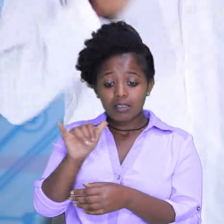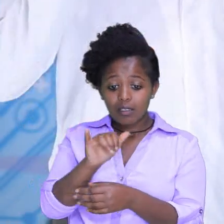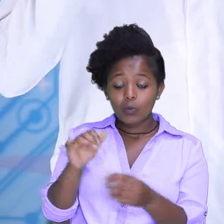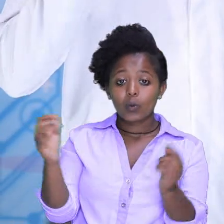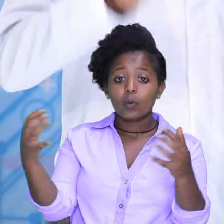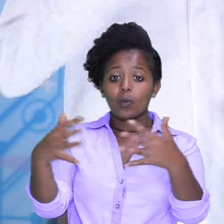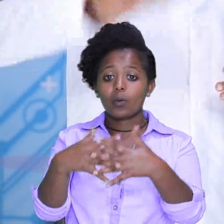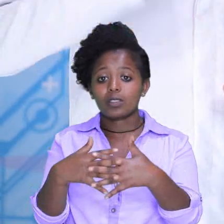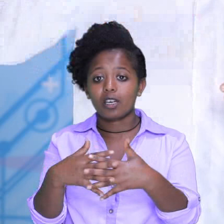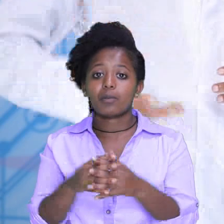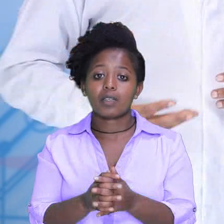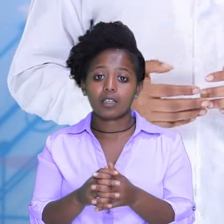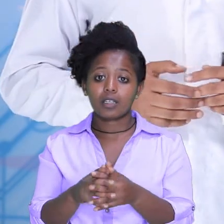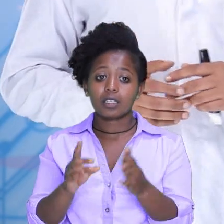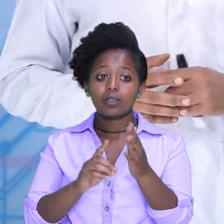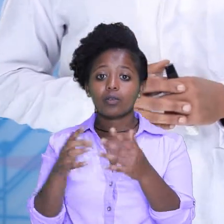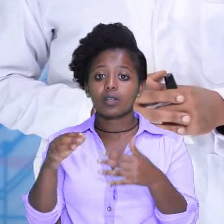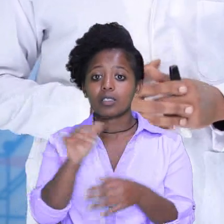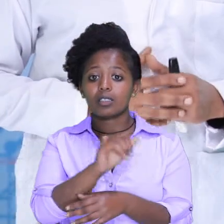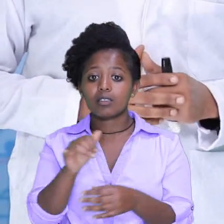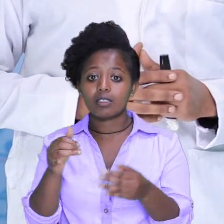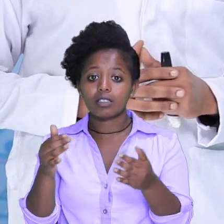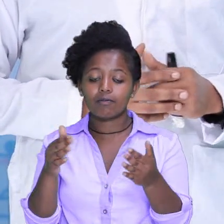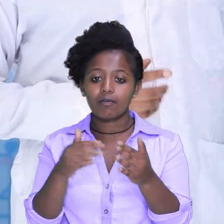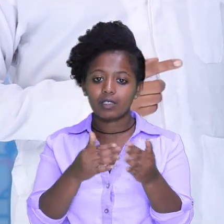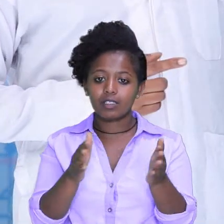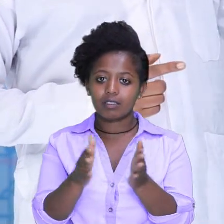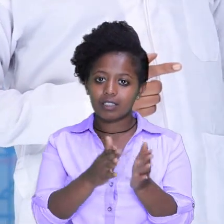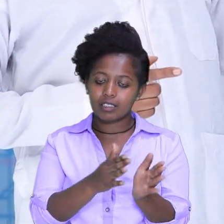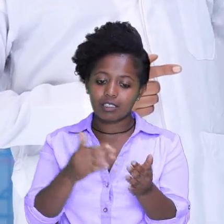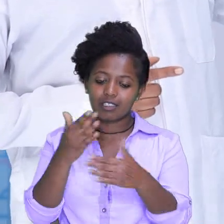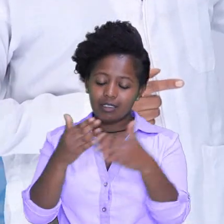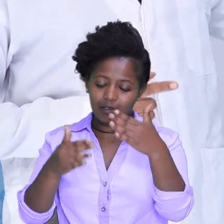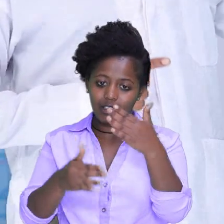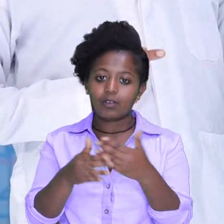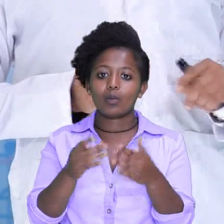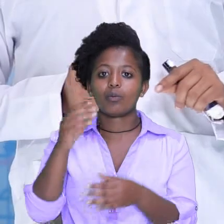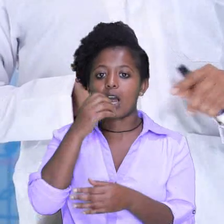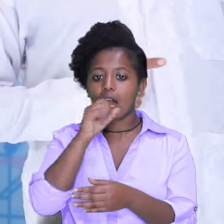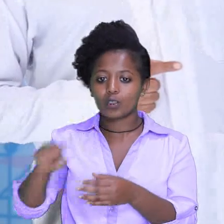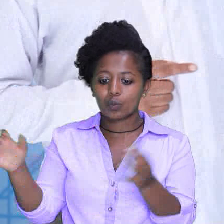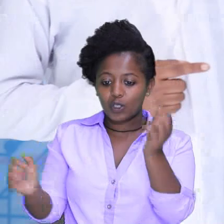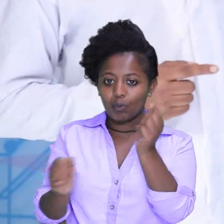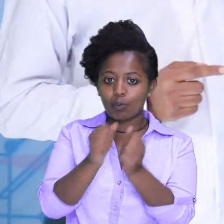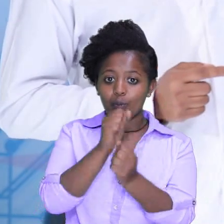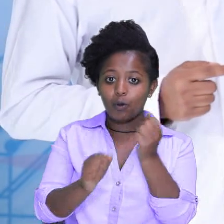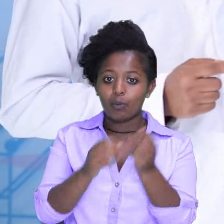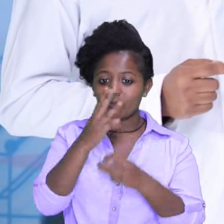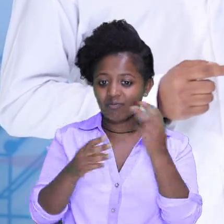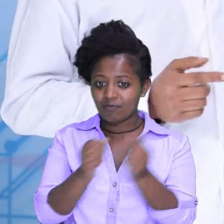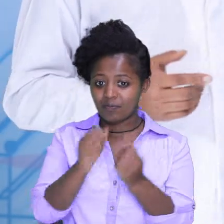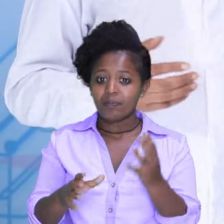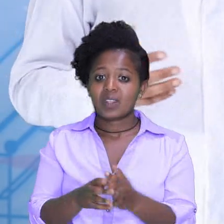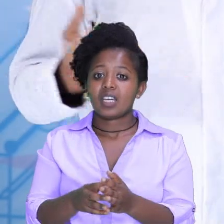America, USSR developed atomic bomb. The other one, in 1953, USA